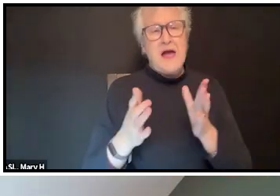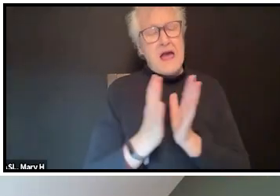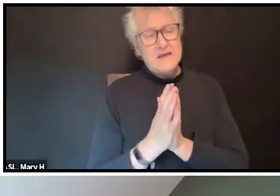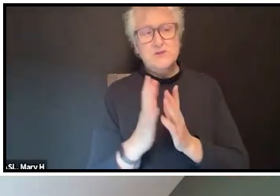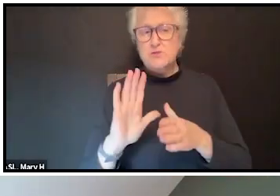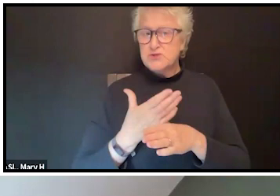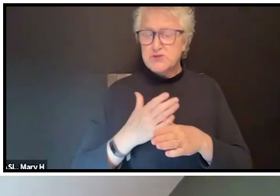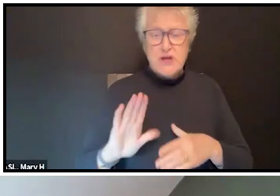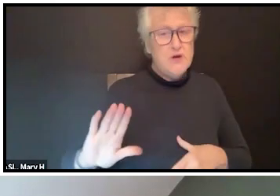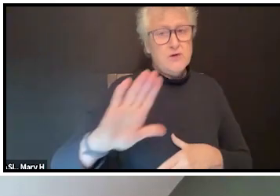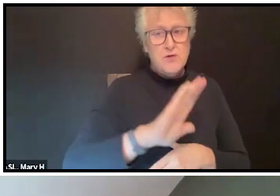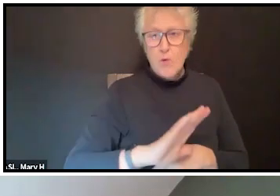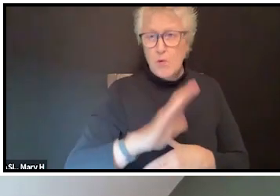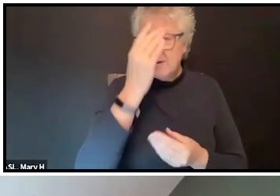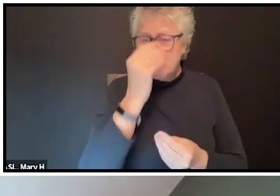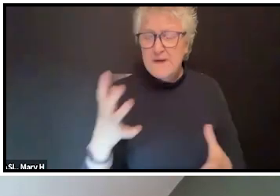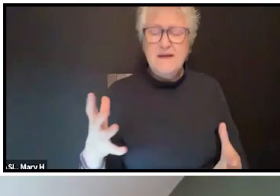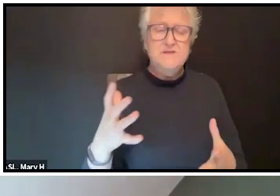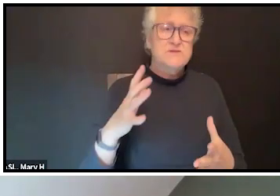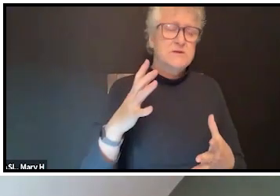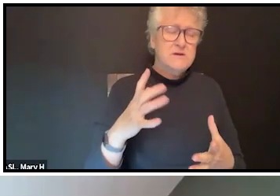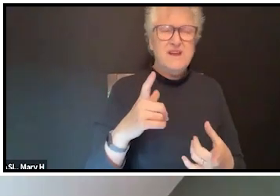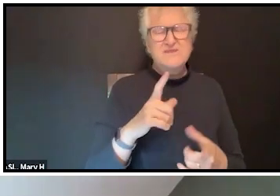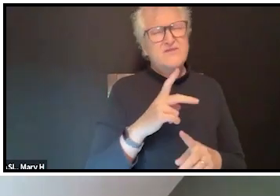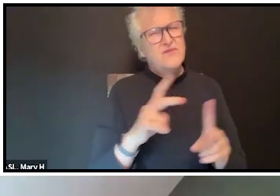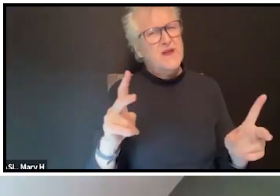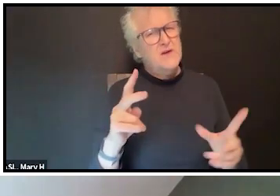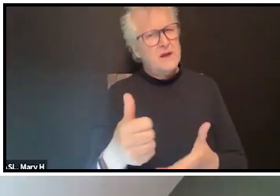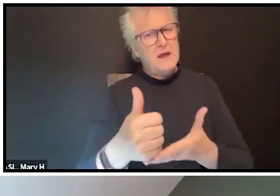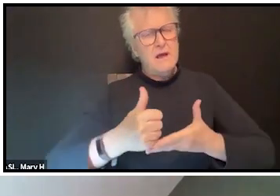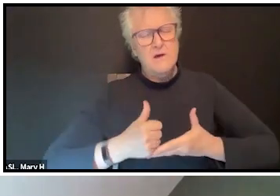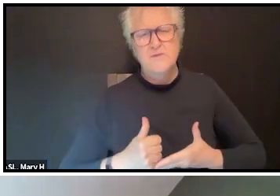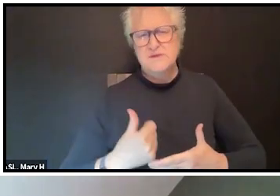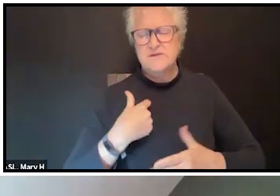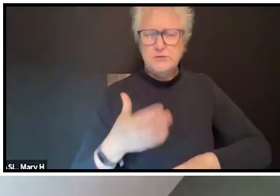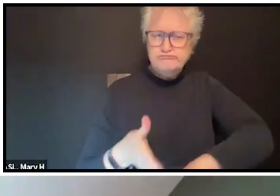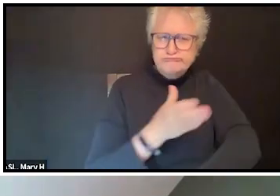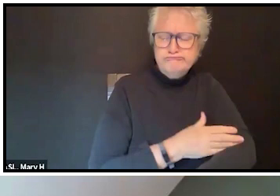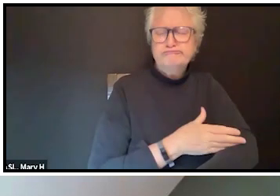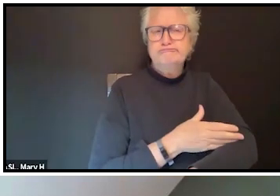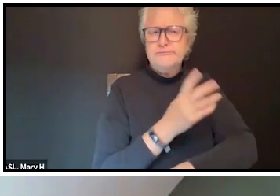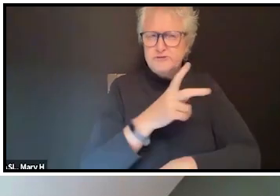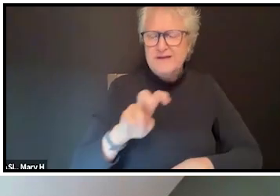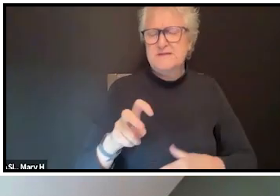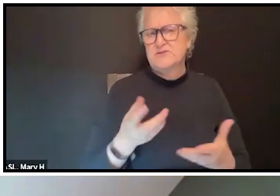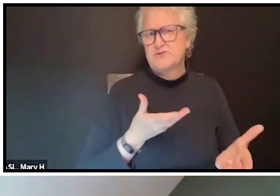it's extremely helpful as we work to improve transition services. So I'll also add my contact information in the